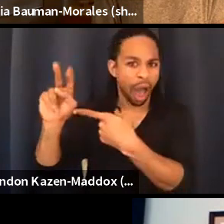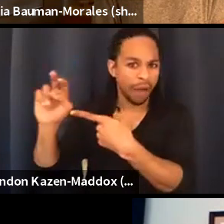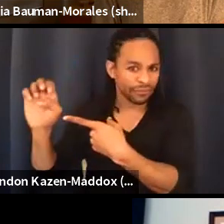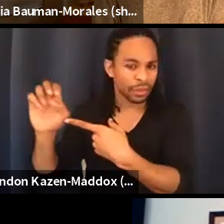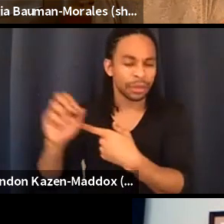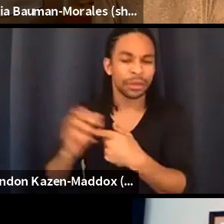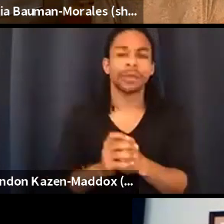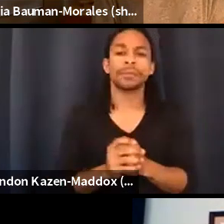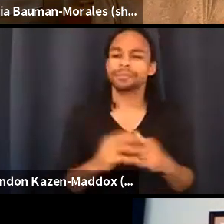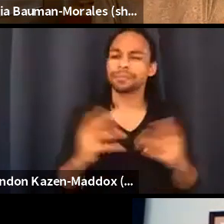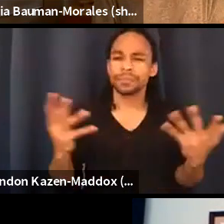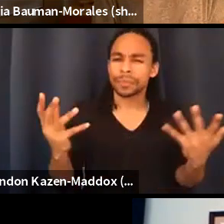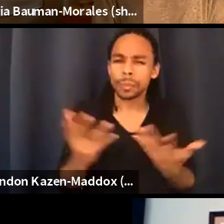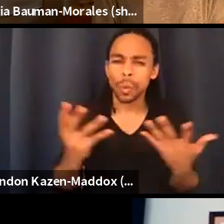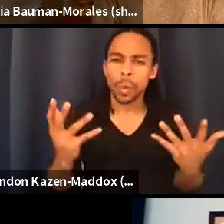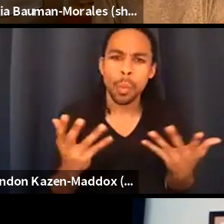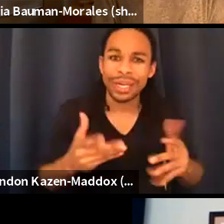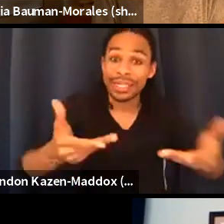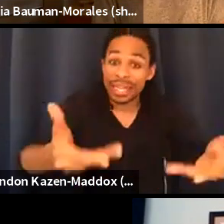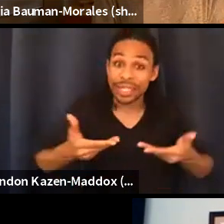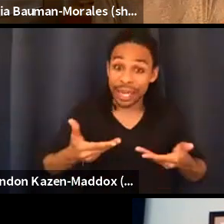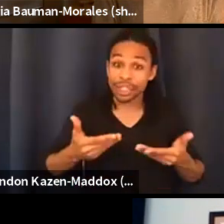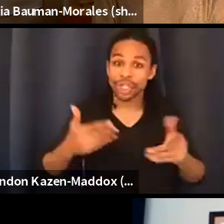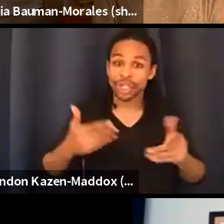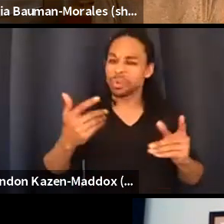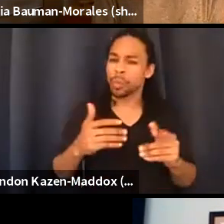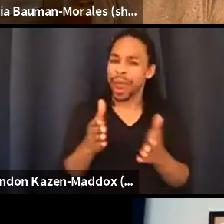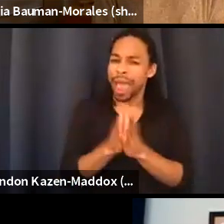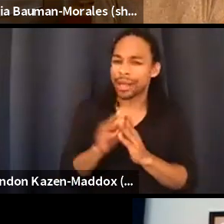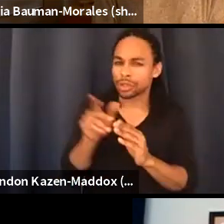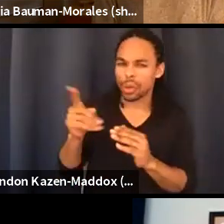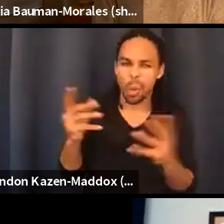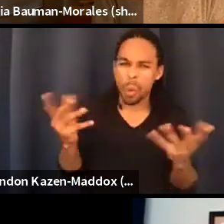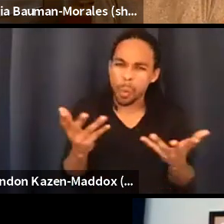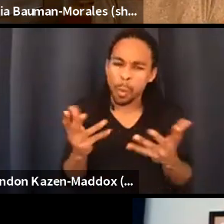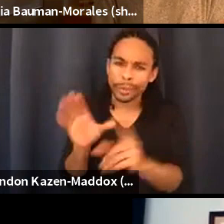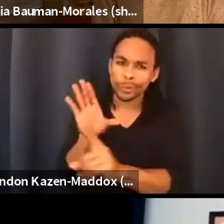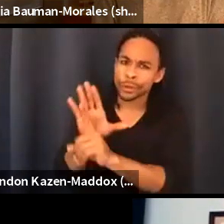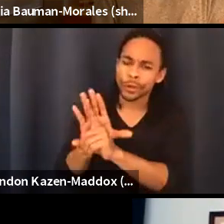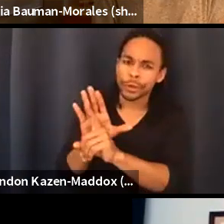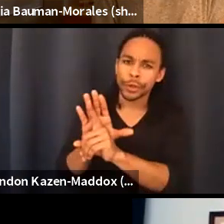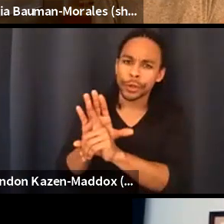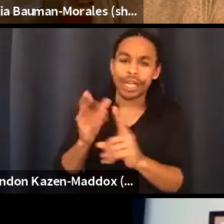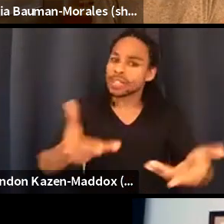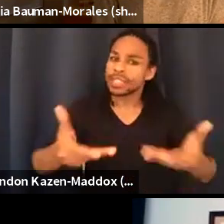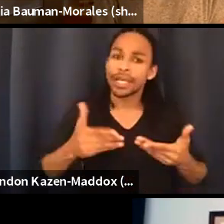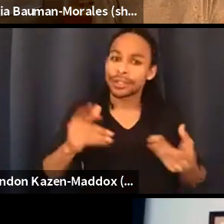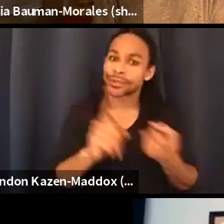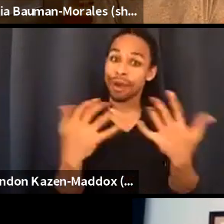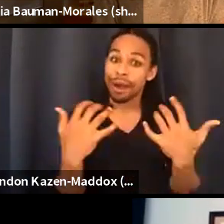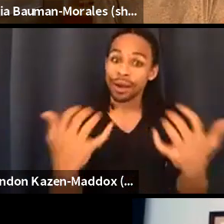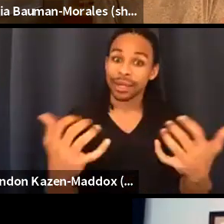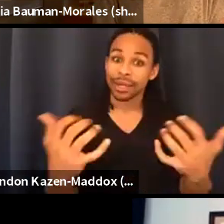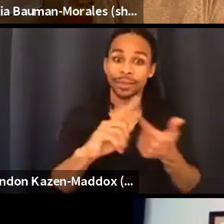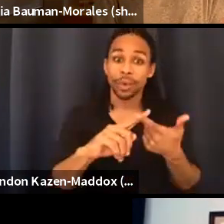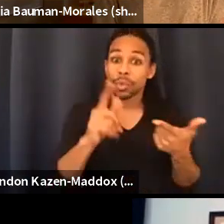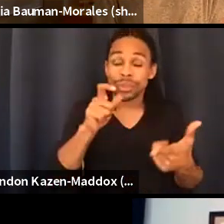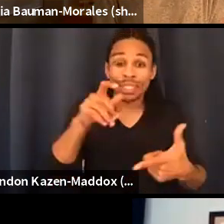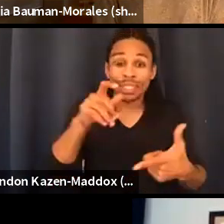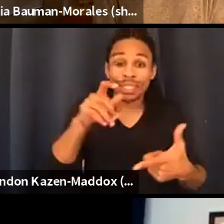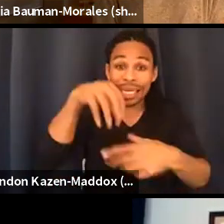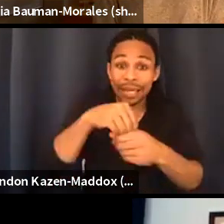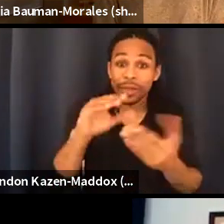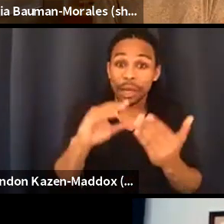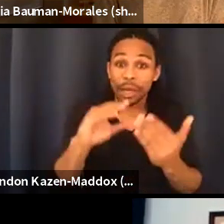into the piece to resonate with, but also who is in the community of the theater that's hosting the presentation,